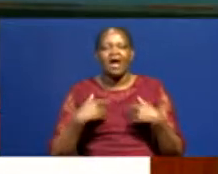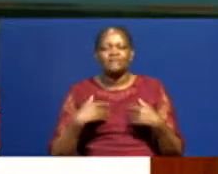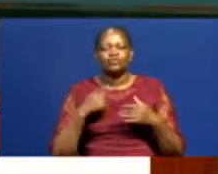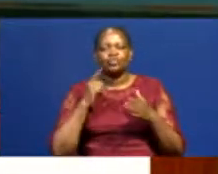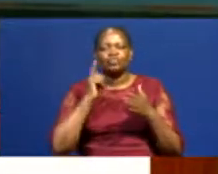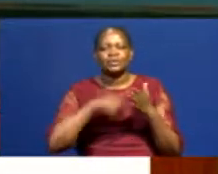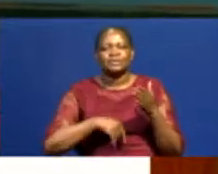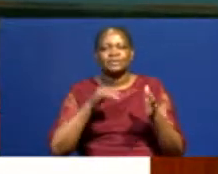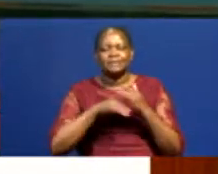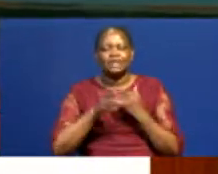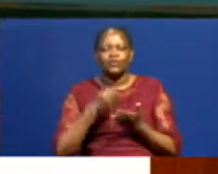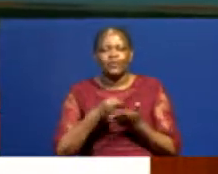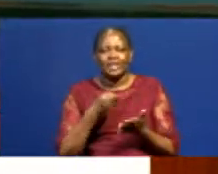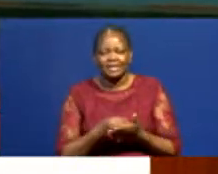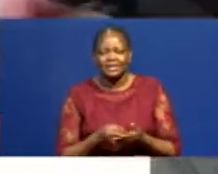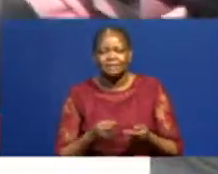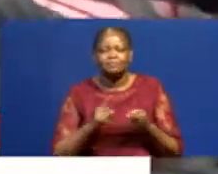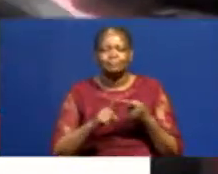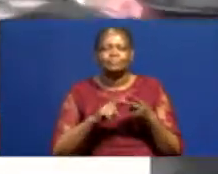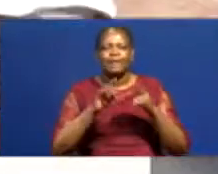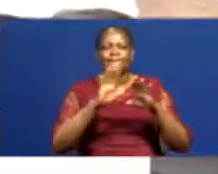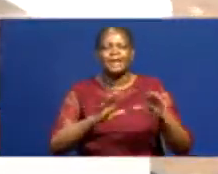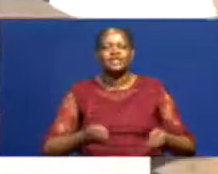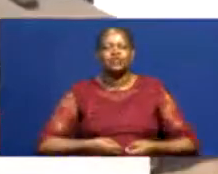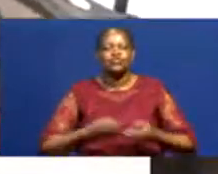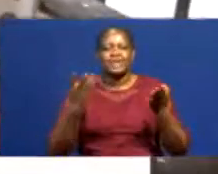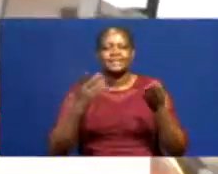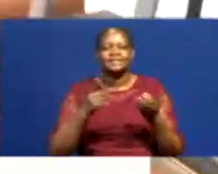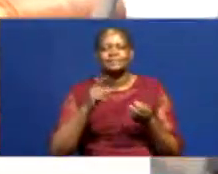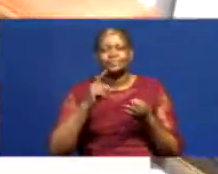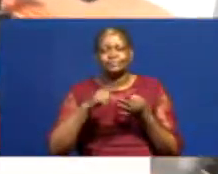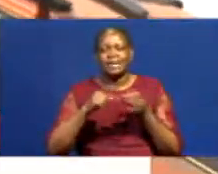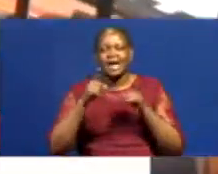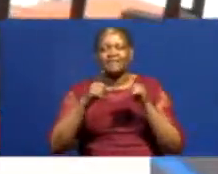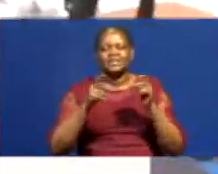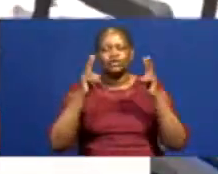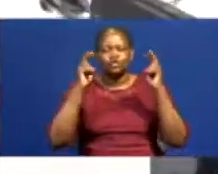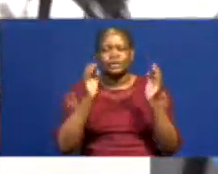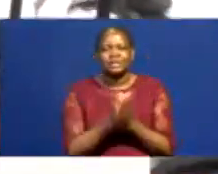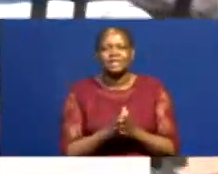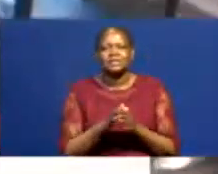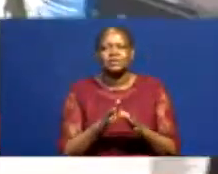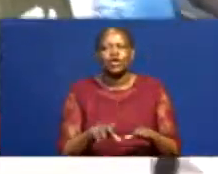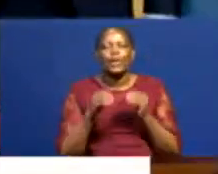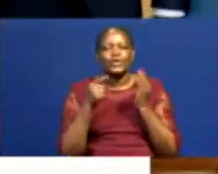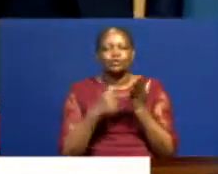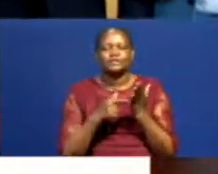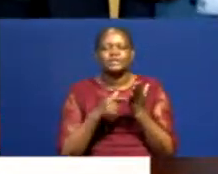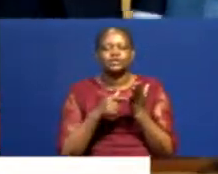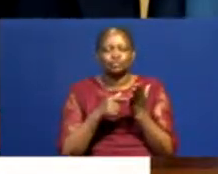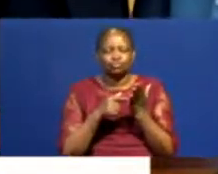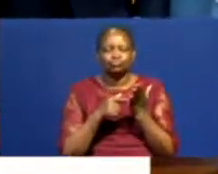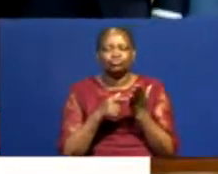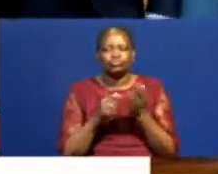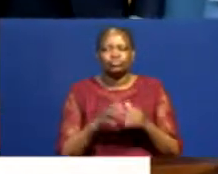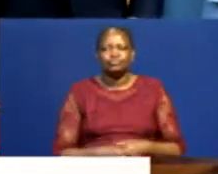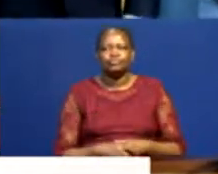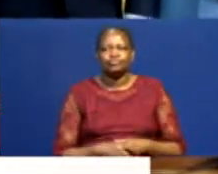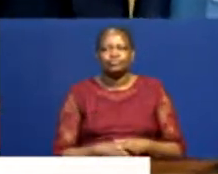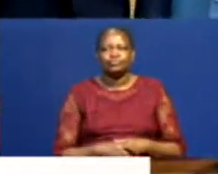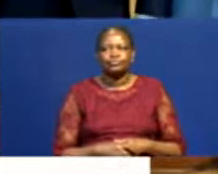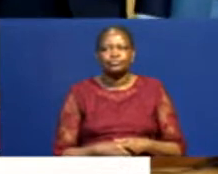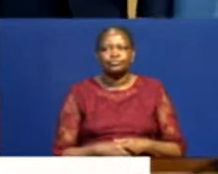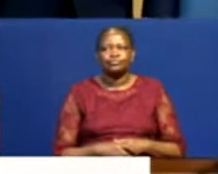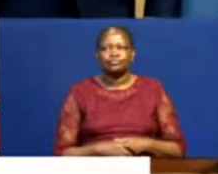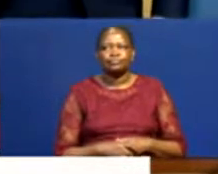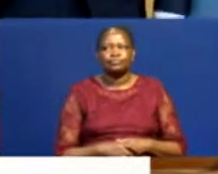access to financing, marketing and distribution, governance issues, and adapting to the digital age. Frederick